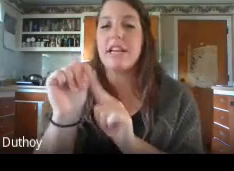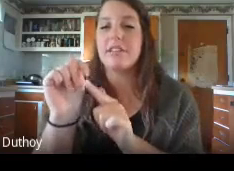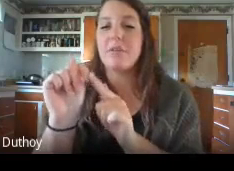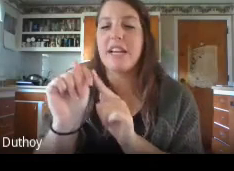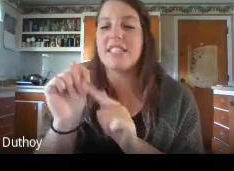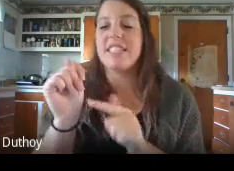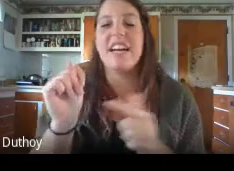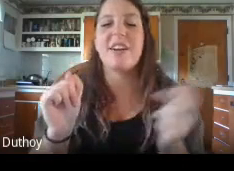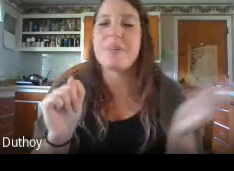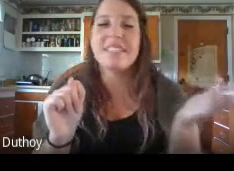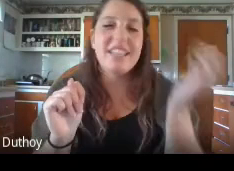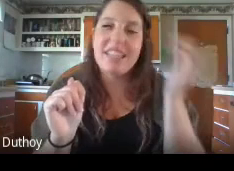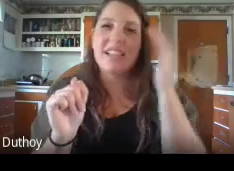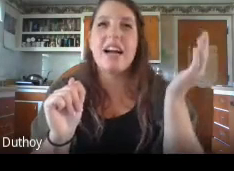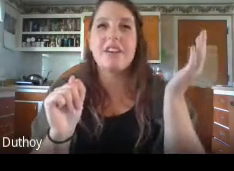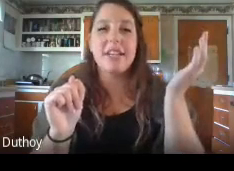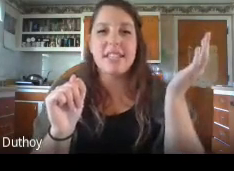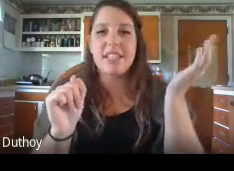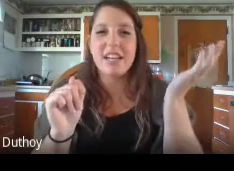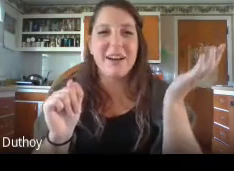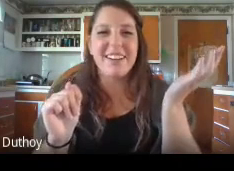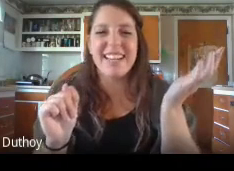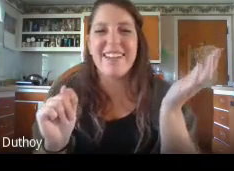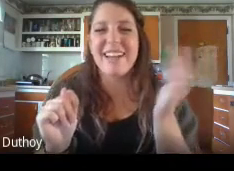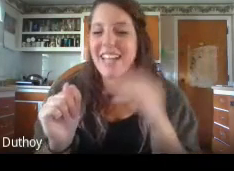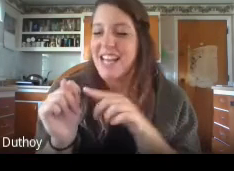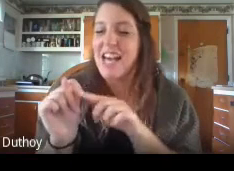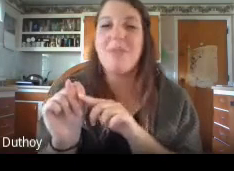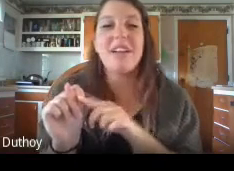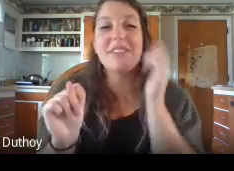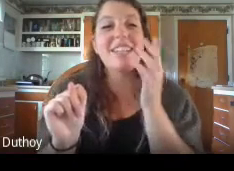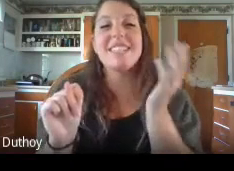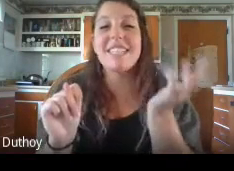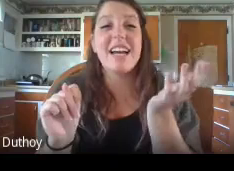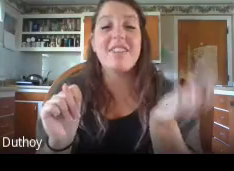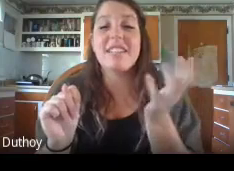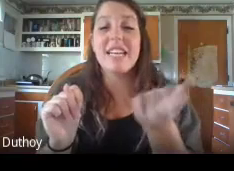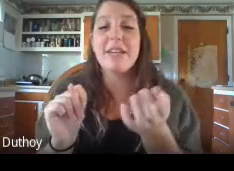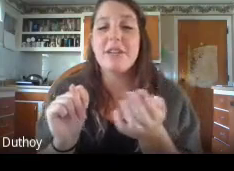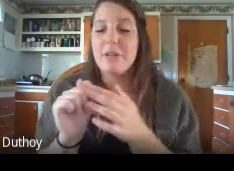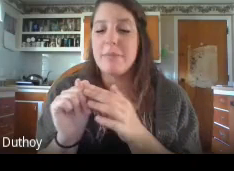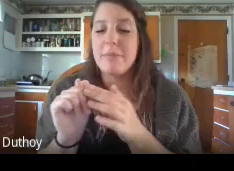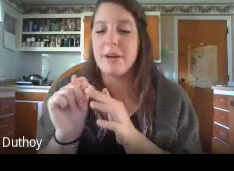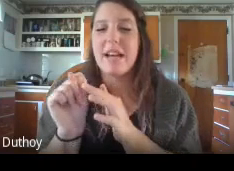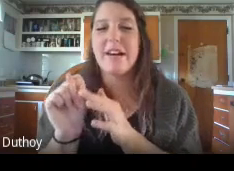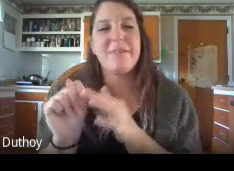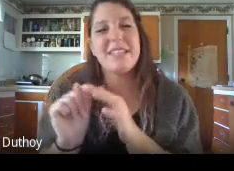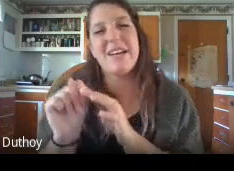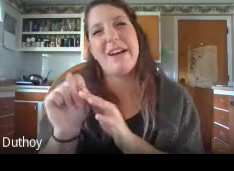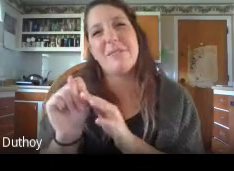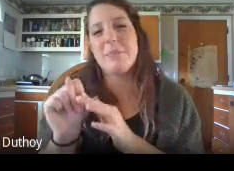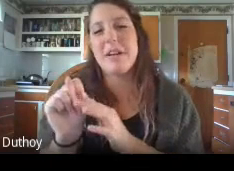it to make a lowercase t. I know it's kind of crazy to think about it that way, but if you can see it, if there's any way you can remember